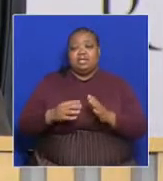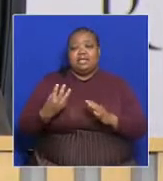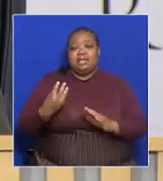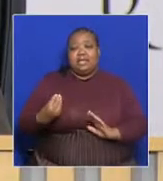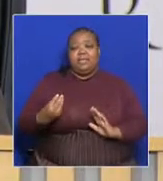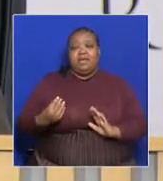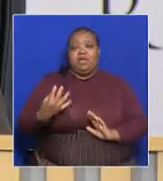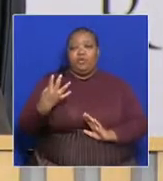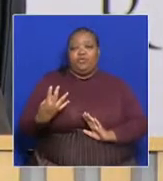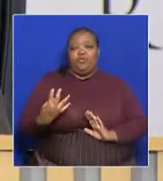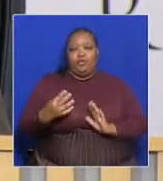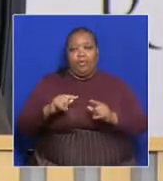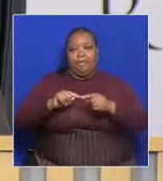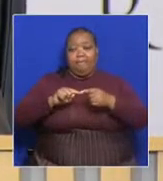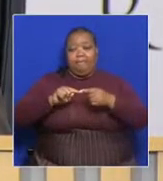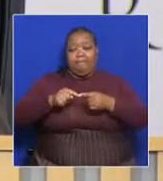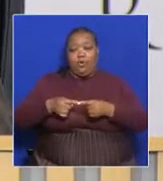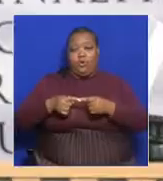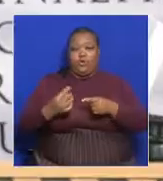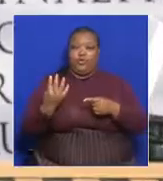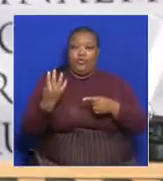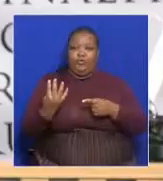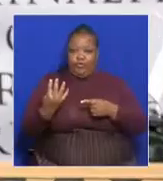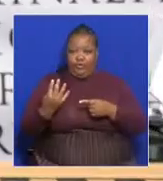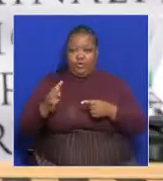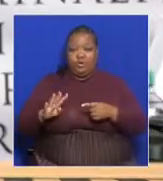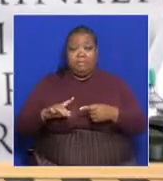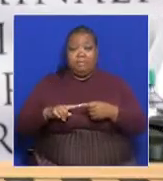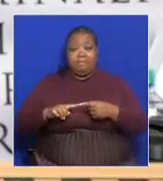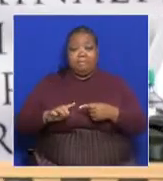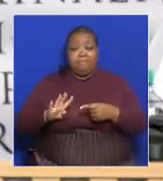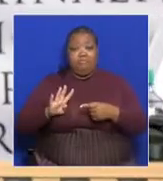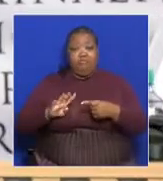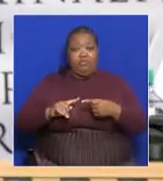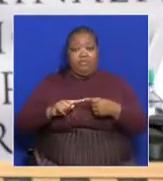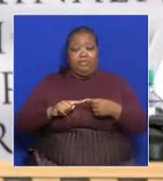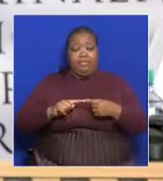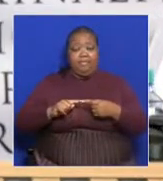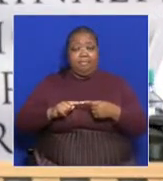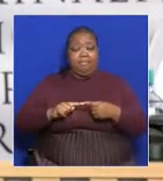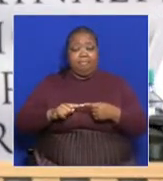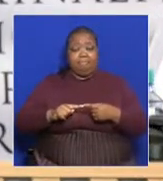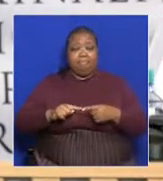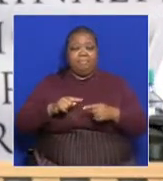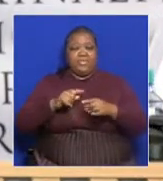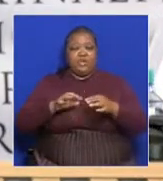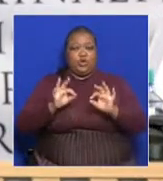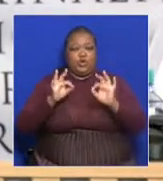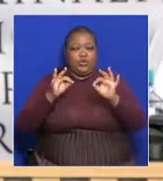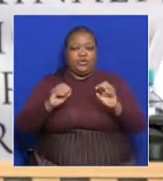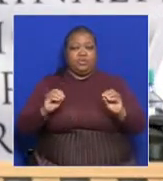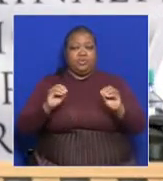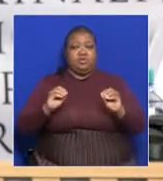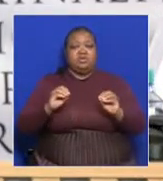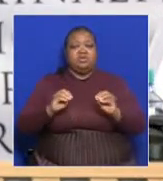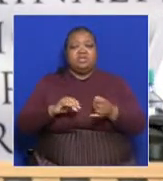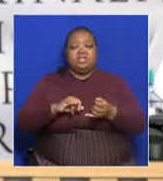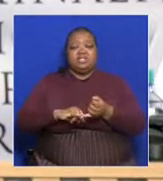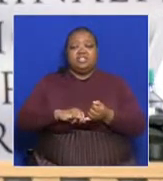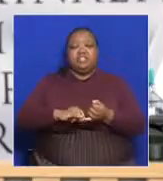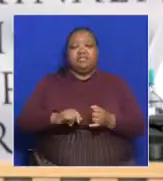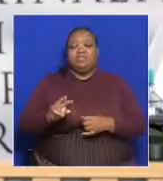4 is incorrect. Okay, so you confine yourself to point 4. Yes. Then let's find the September 2020